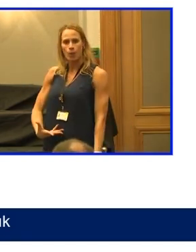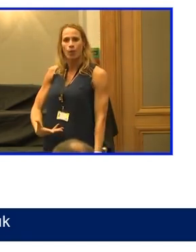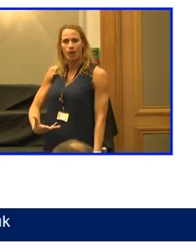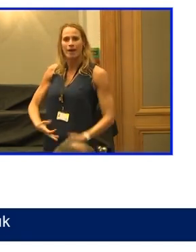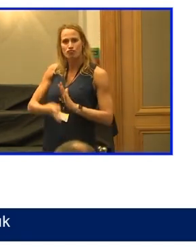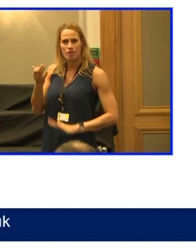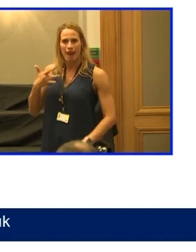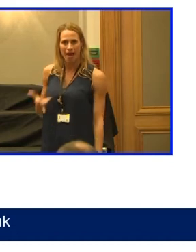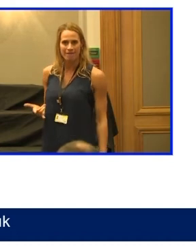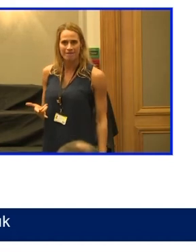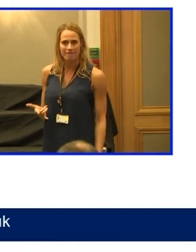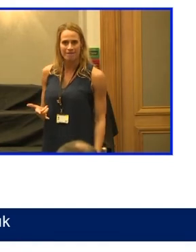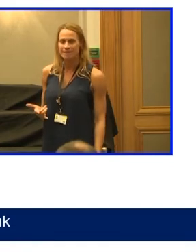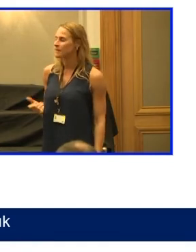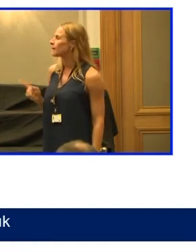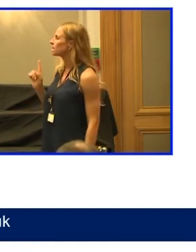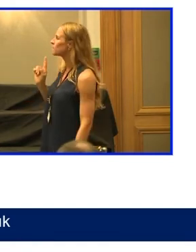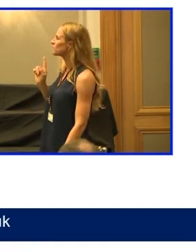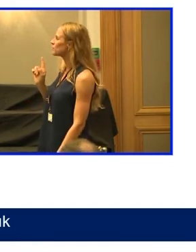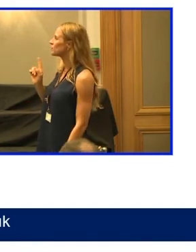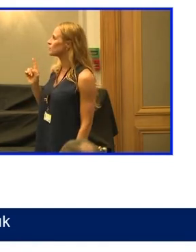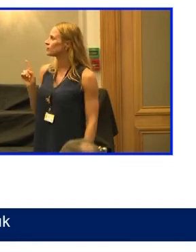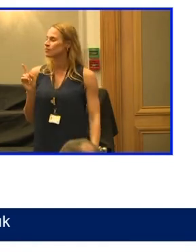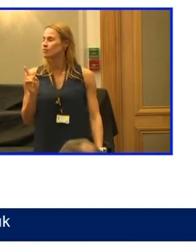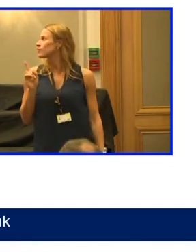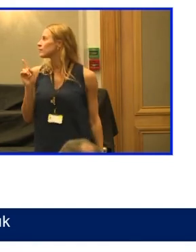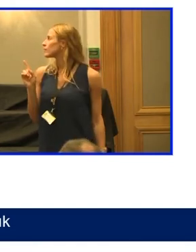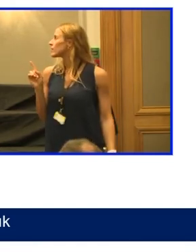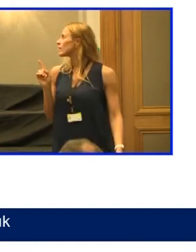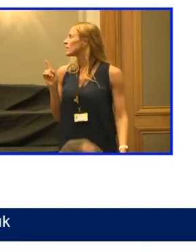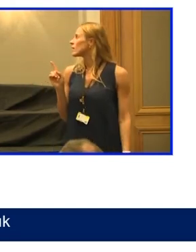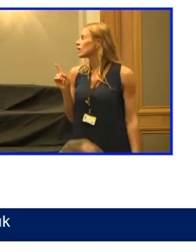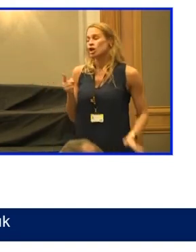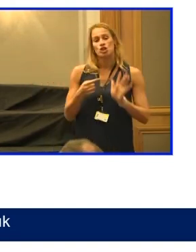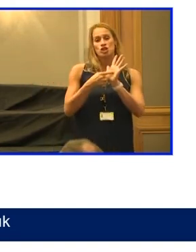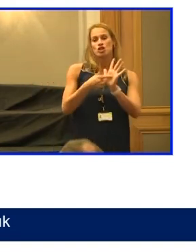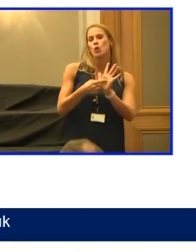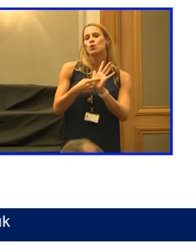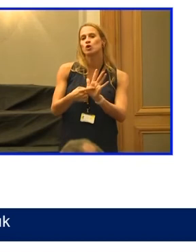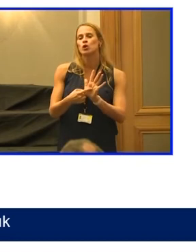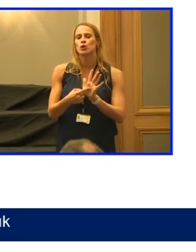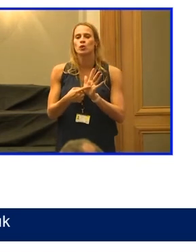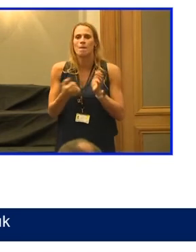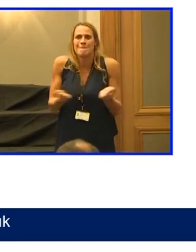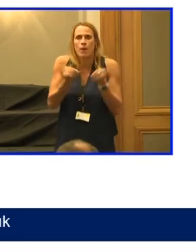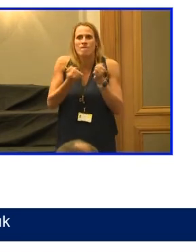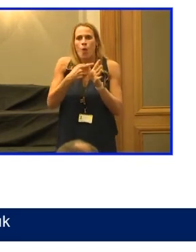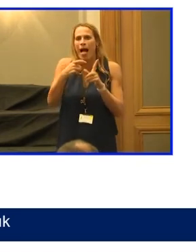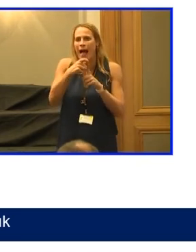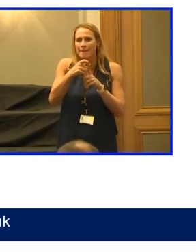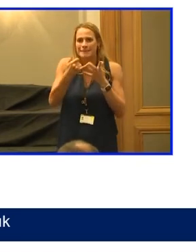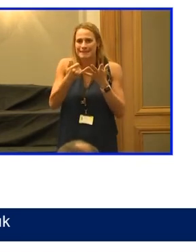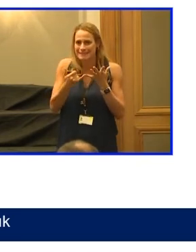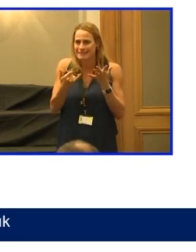let's... Screen curtain off. Give you eyesight back. And I'm just going to demonstrate a couple of really powerful apps. And the reason I